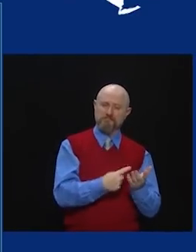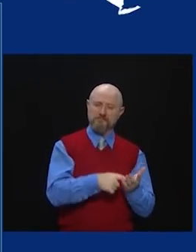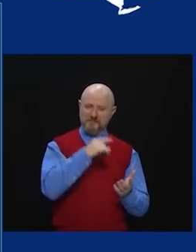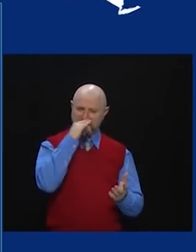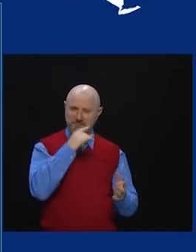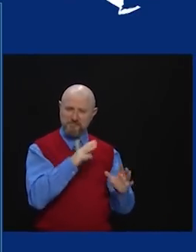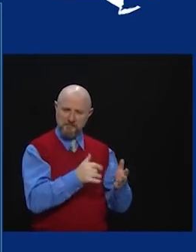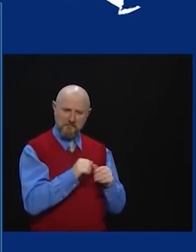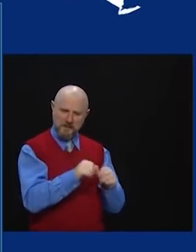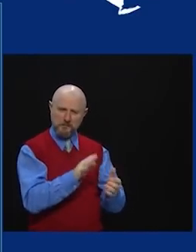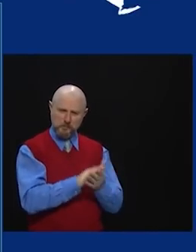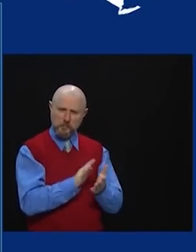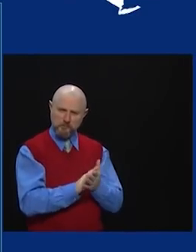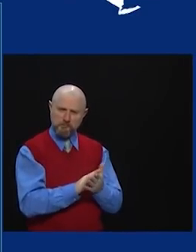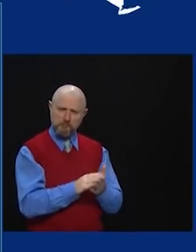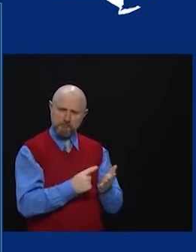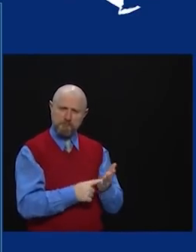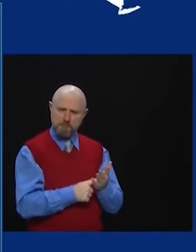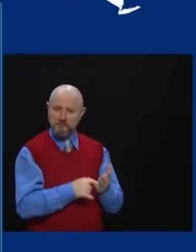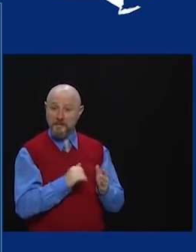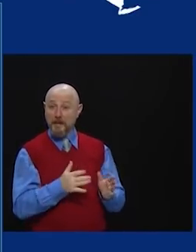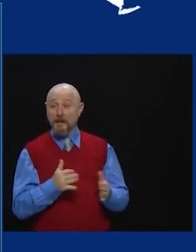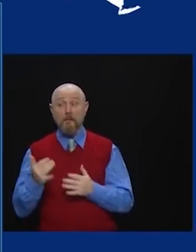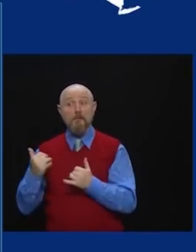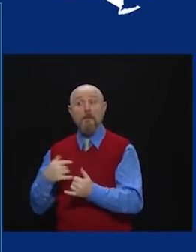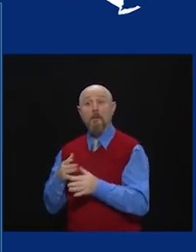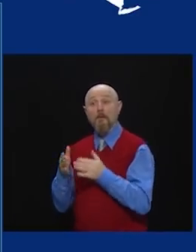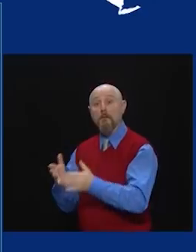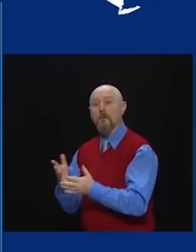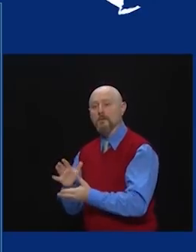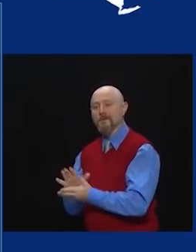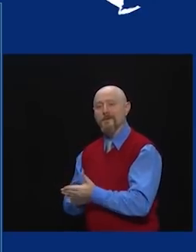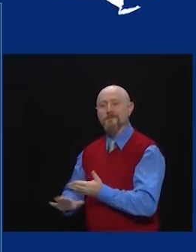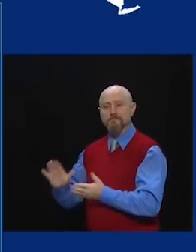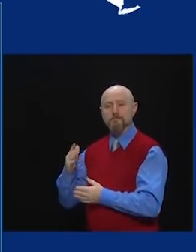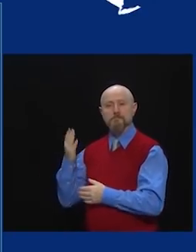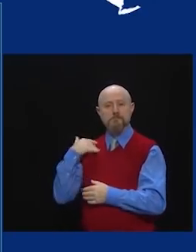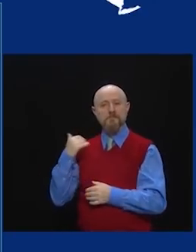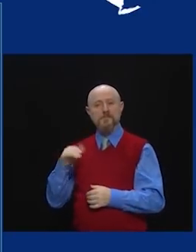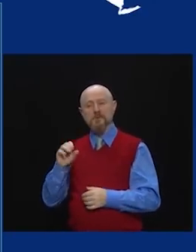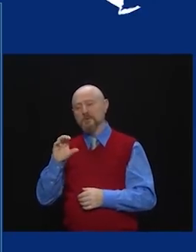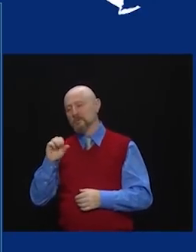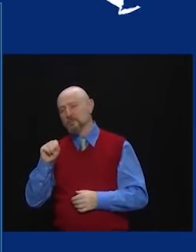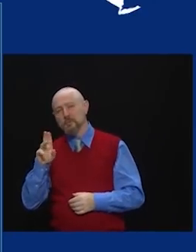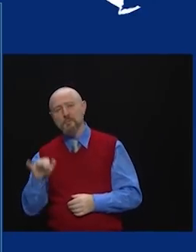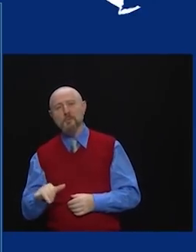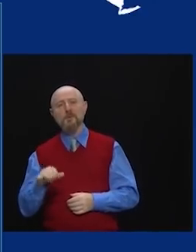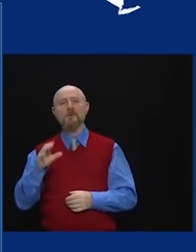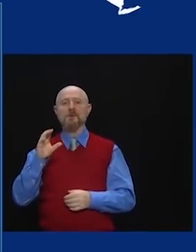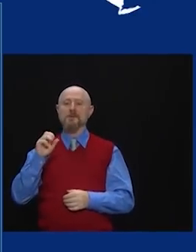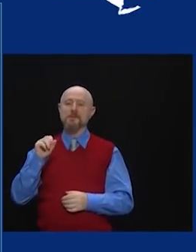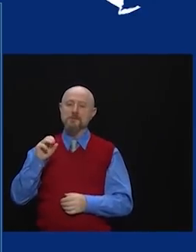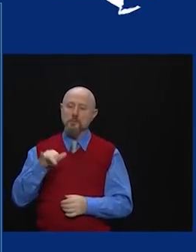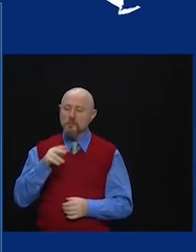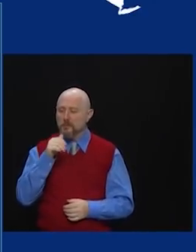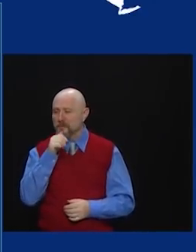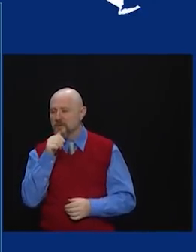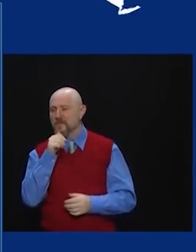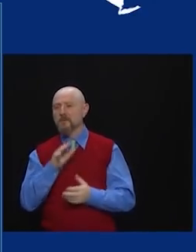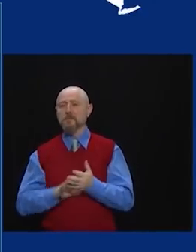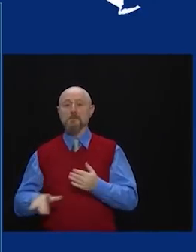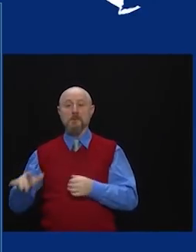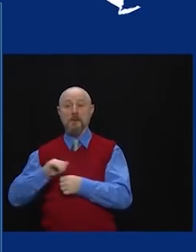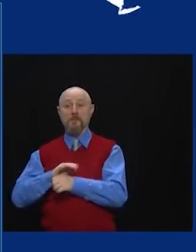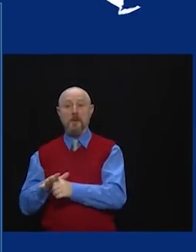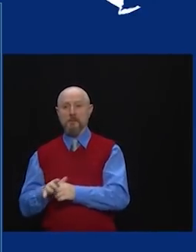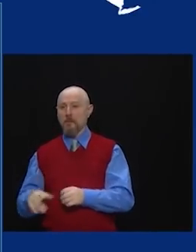what happened last time when so many of the universities, the SUNY schools and the privates had to close during the pandemic. And this